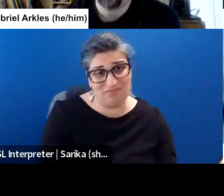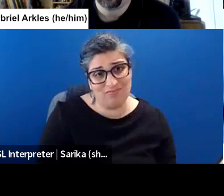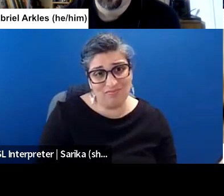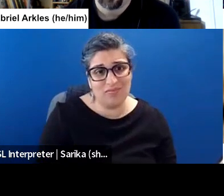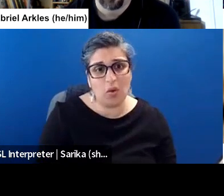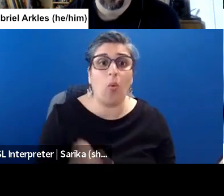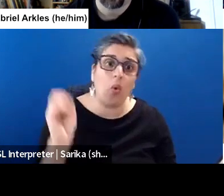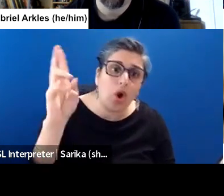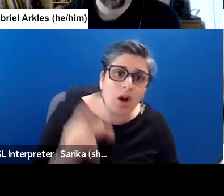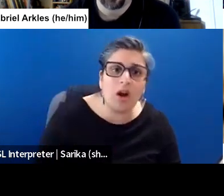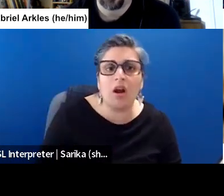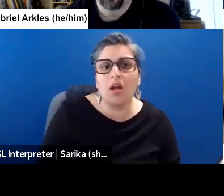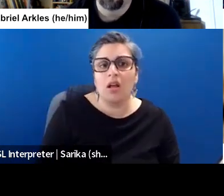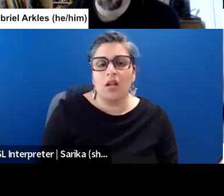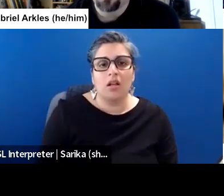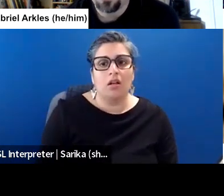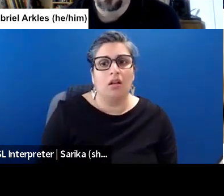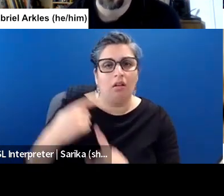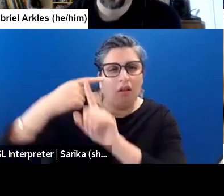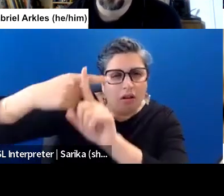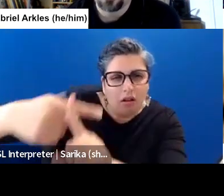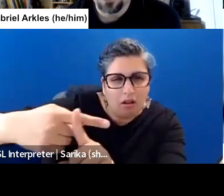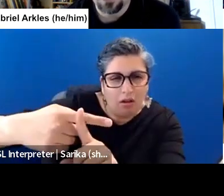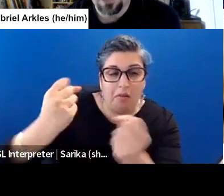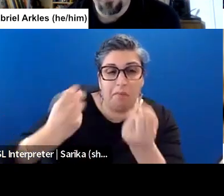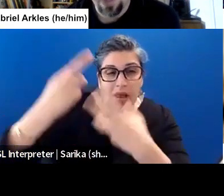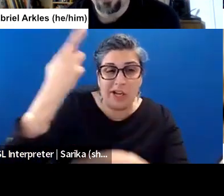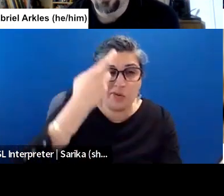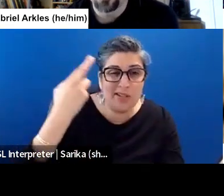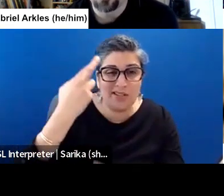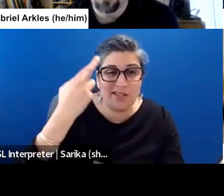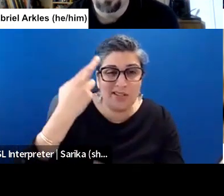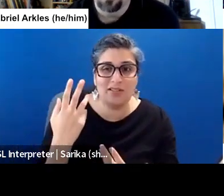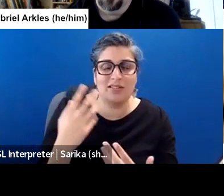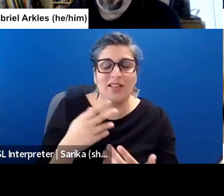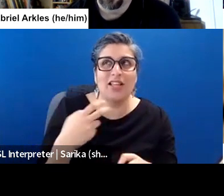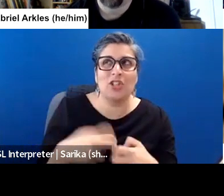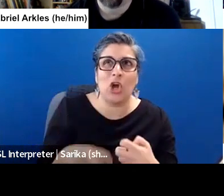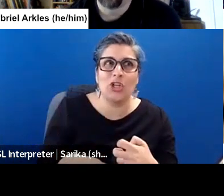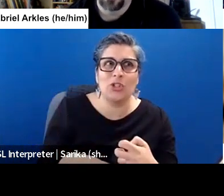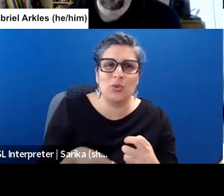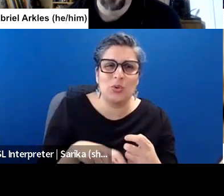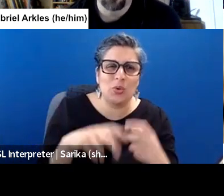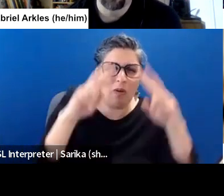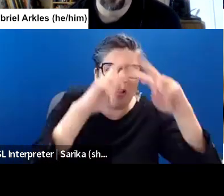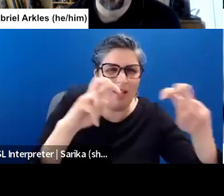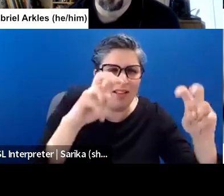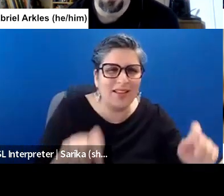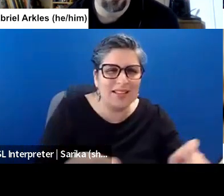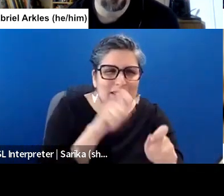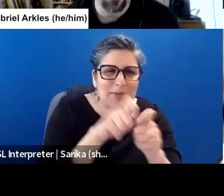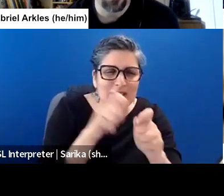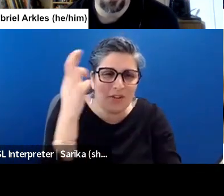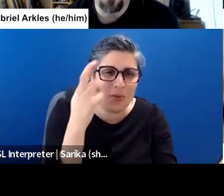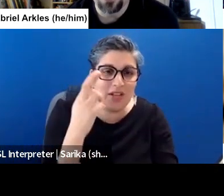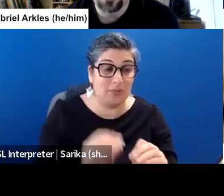or are being targeted for multiple reasons, or it's hard to tell exactly why they're targeted, right? And it became clear to me pretty early on